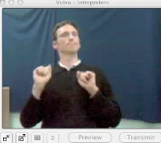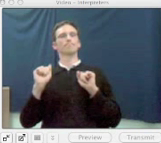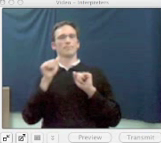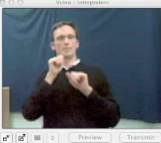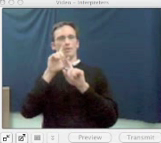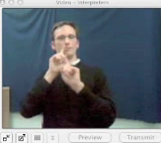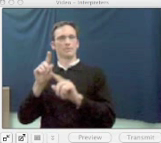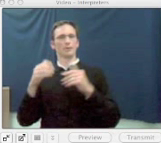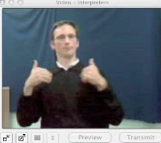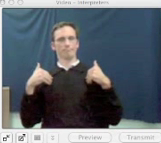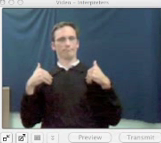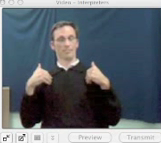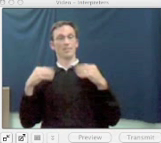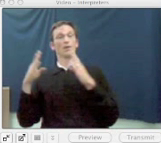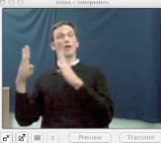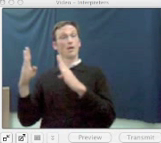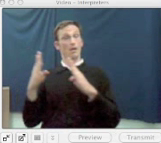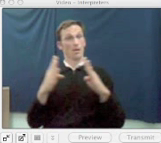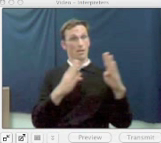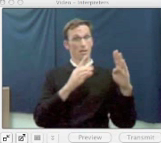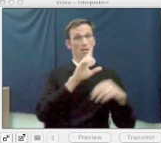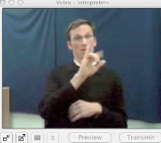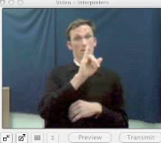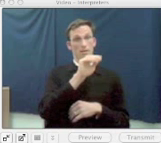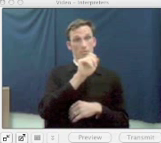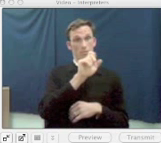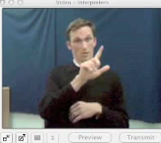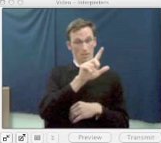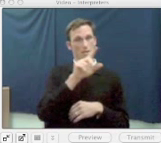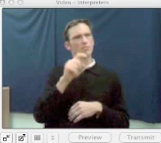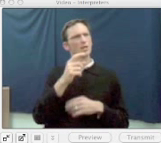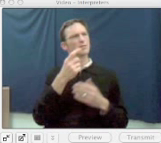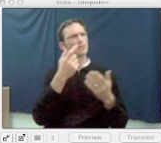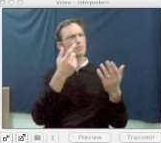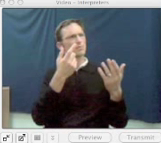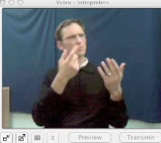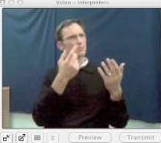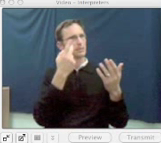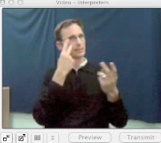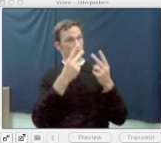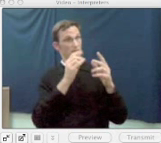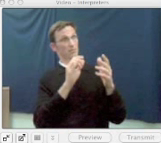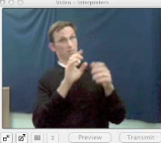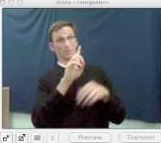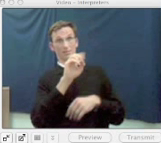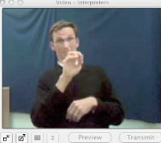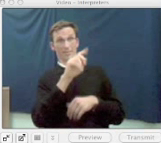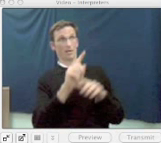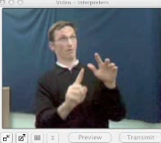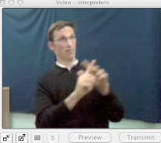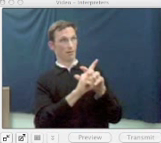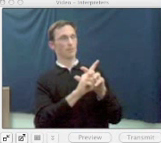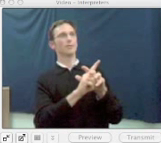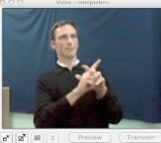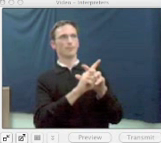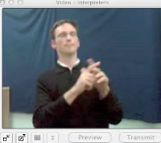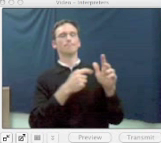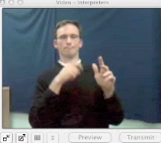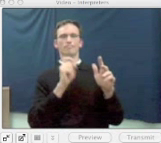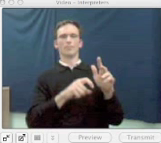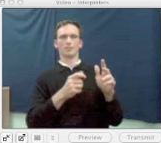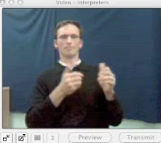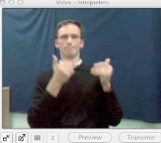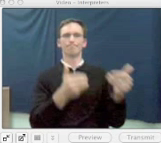spectrum are to understand decisions that have more action. The interpreter is more